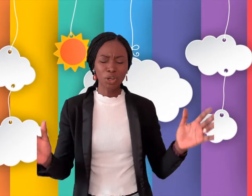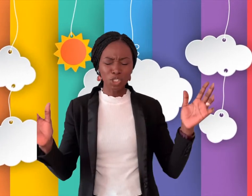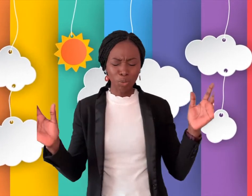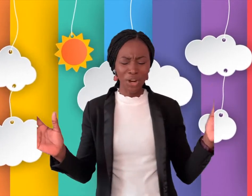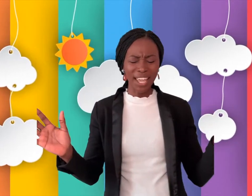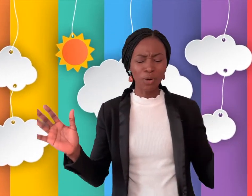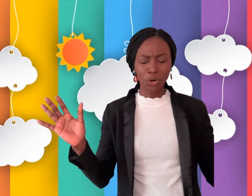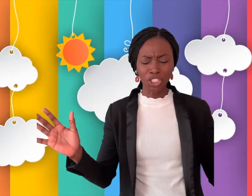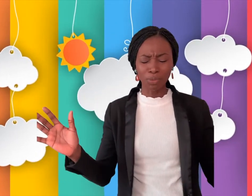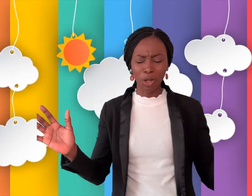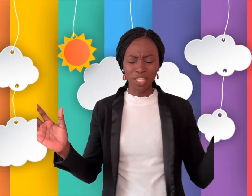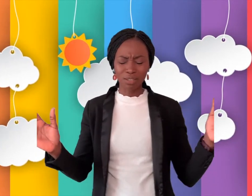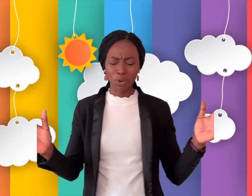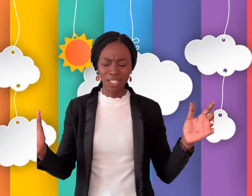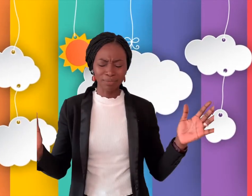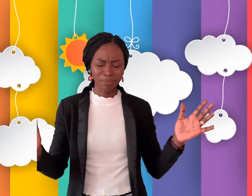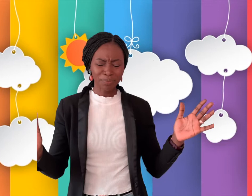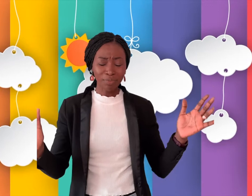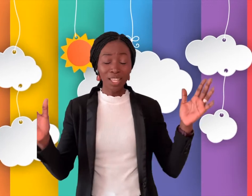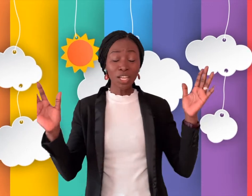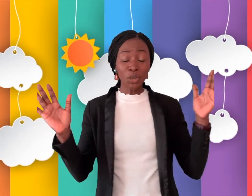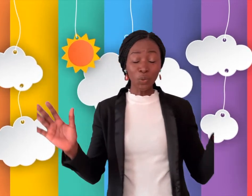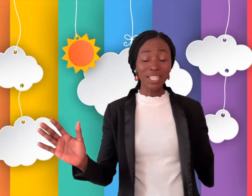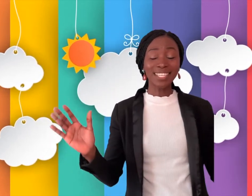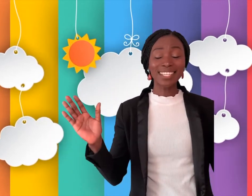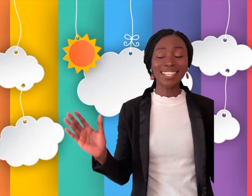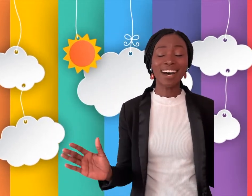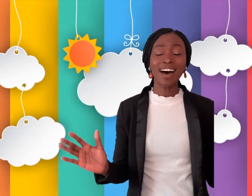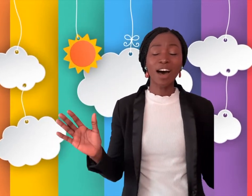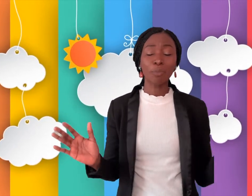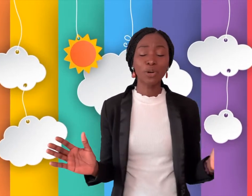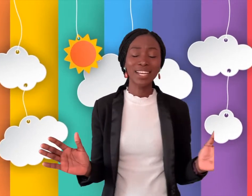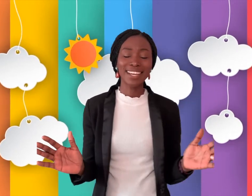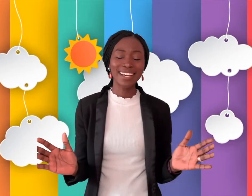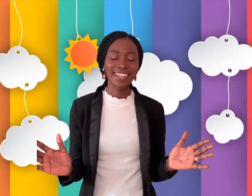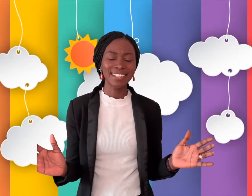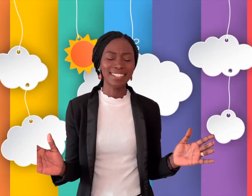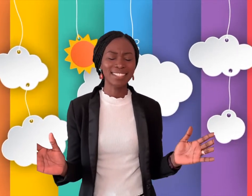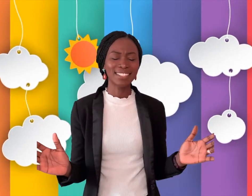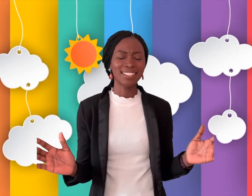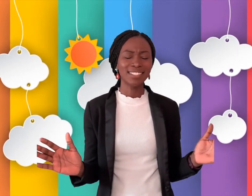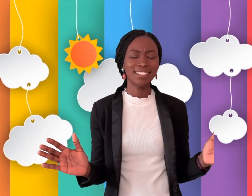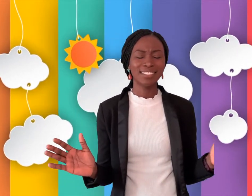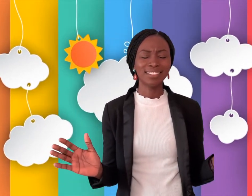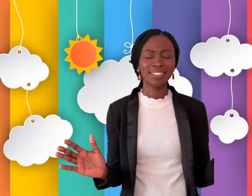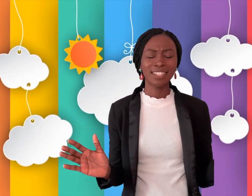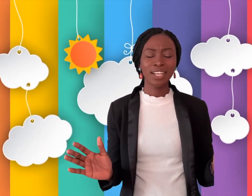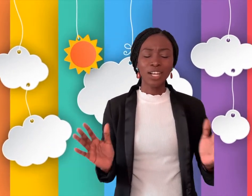and let us pray and worship God this morning. We are praying.